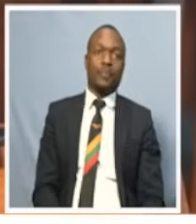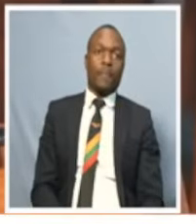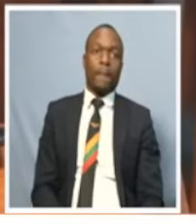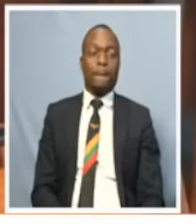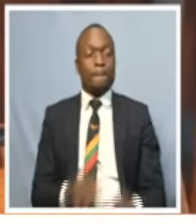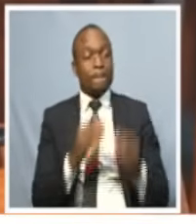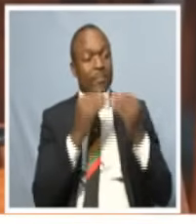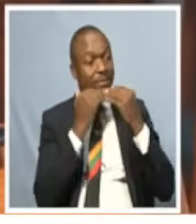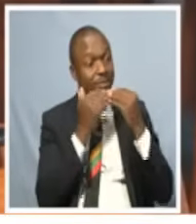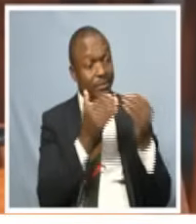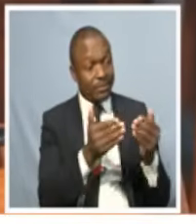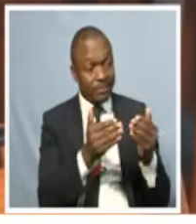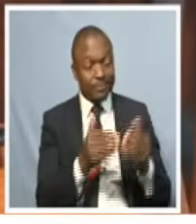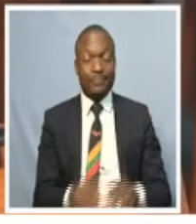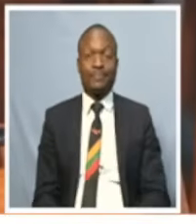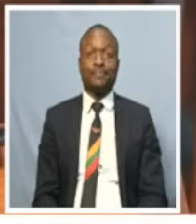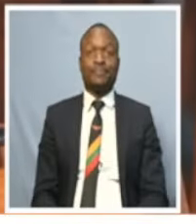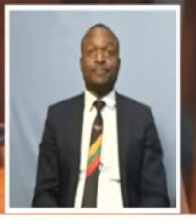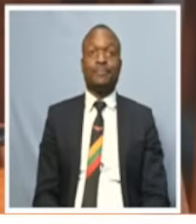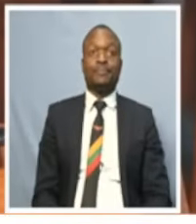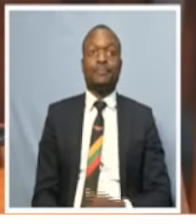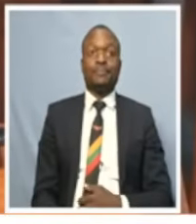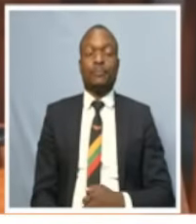Thank you.